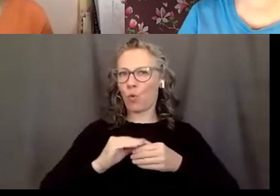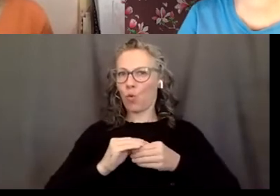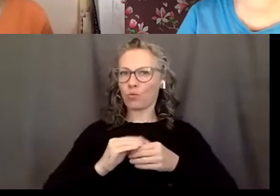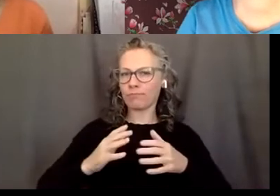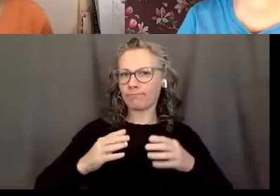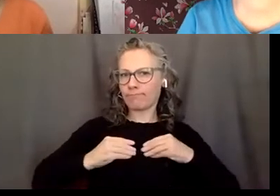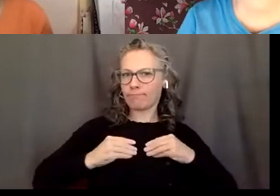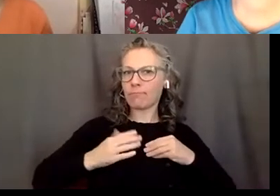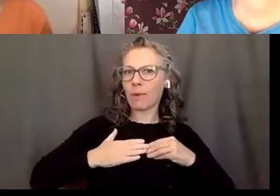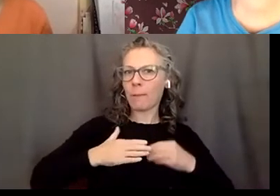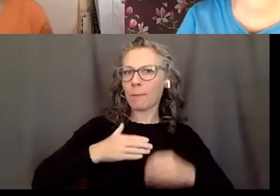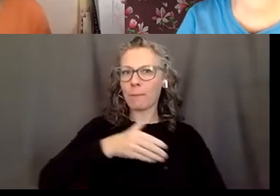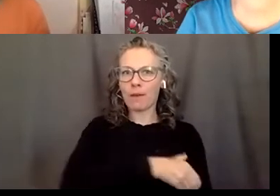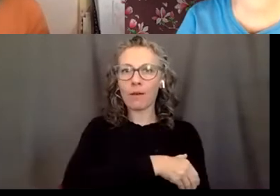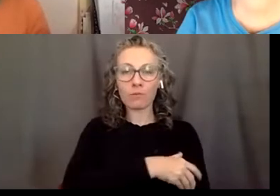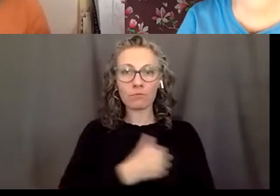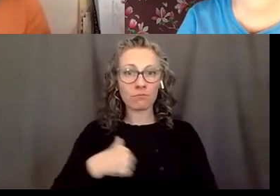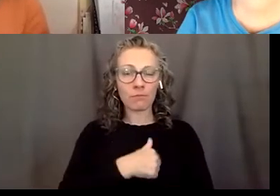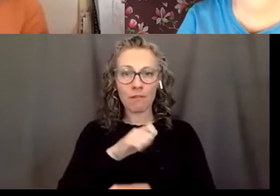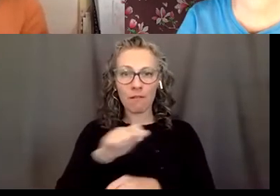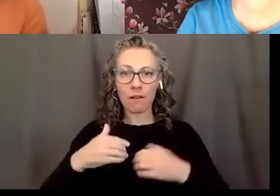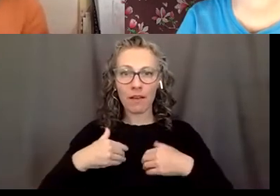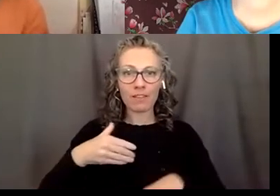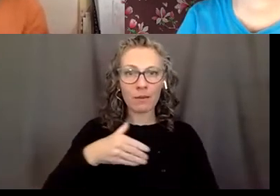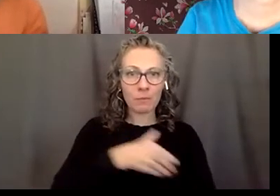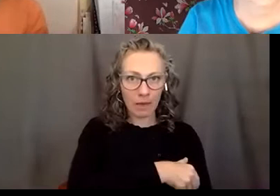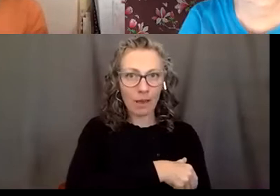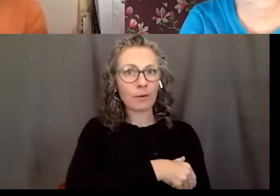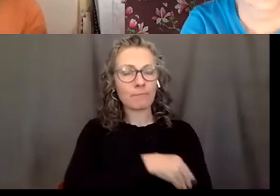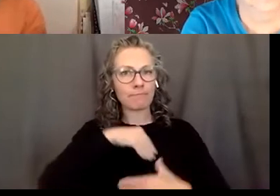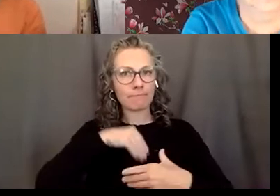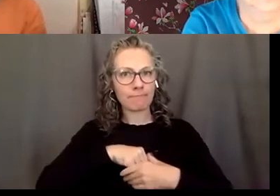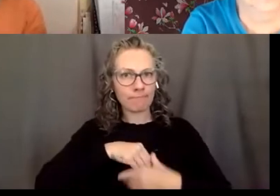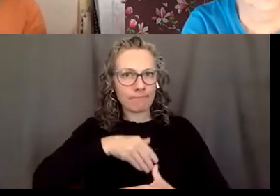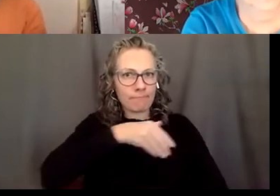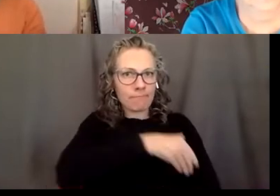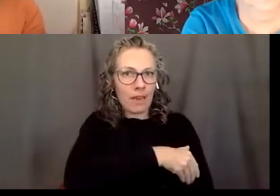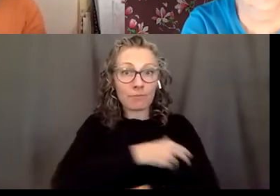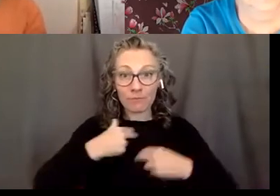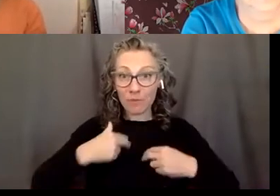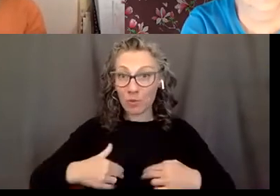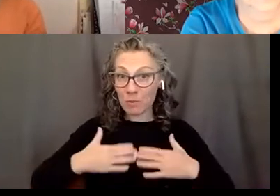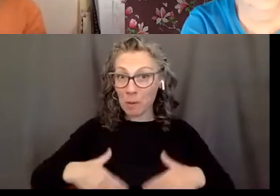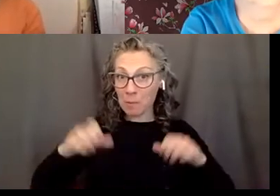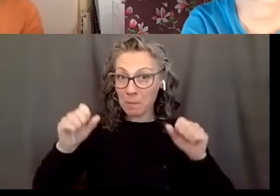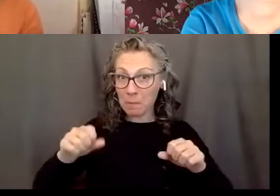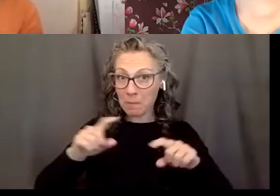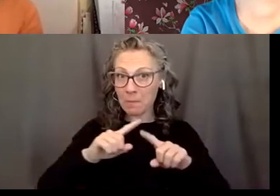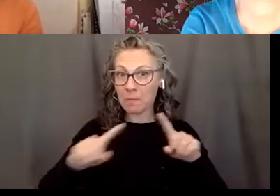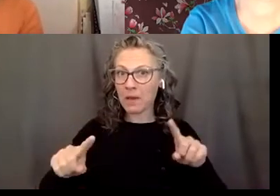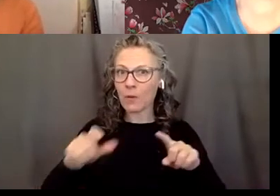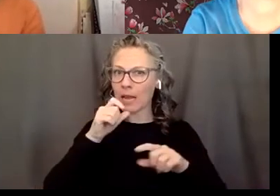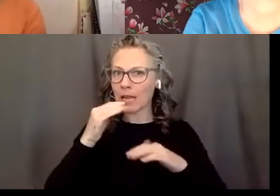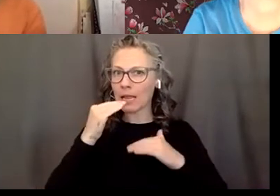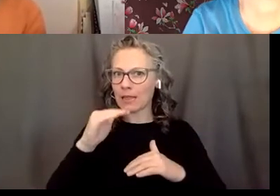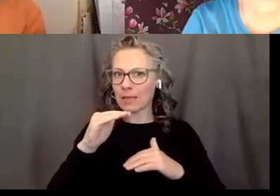all these incredibly powerful individuals and beings who are living in a human body right now, but we're not limited